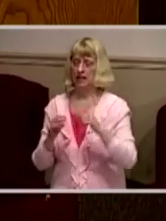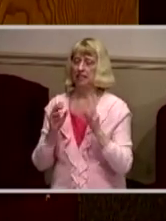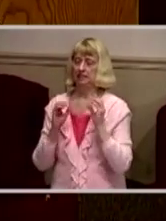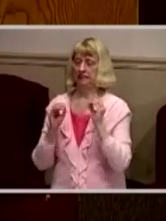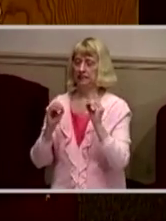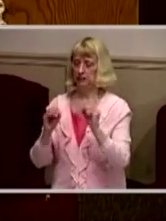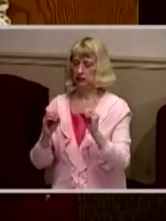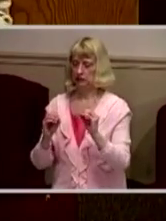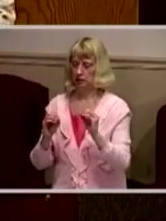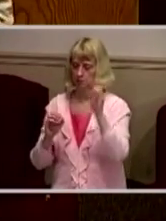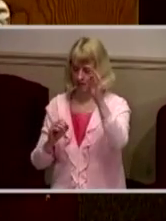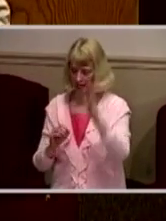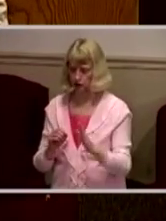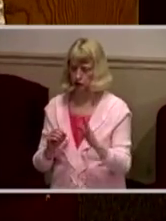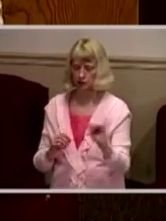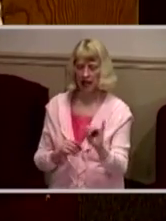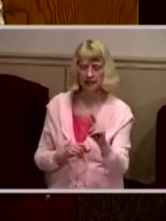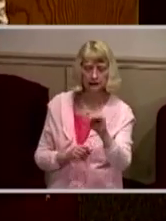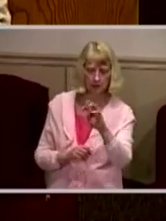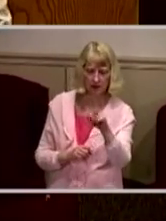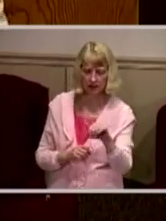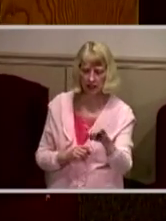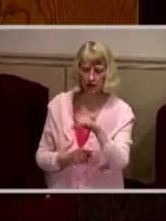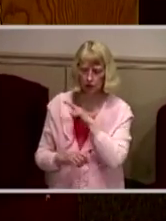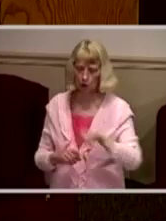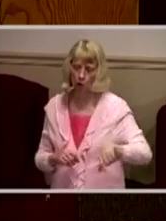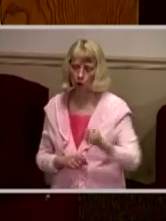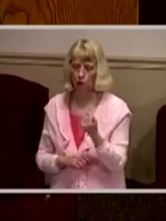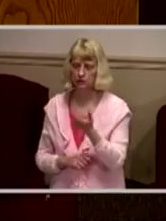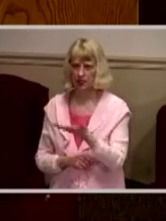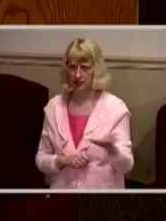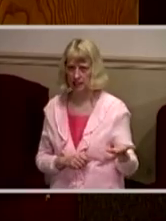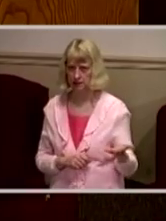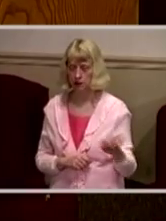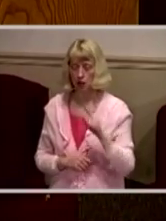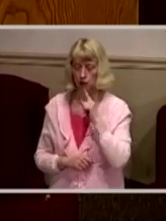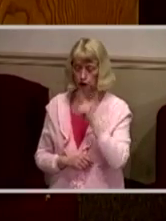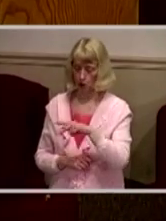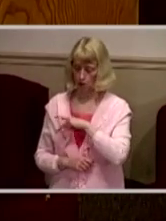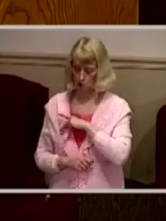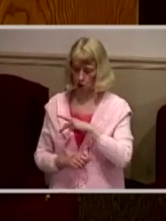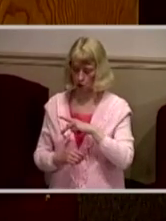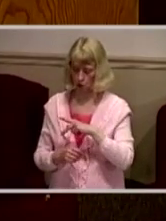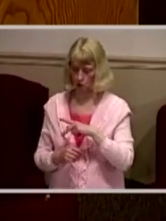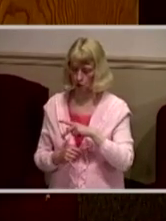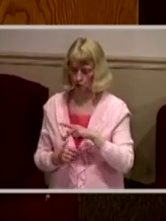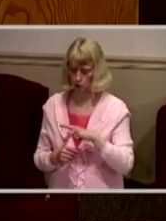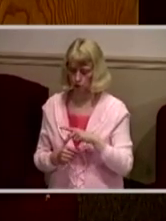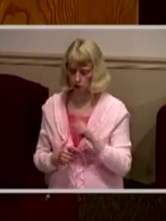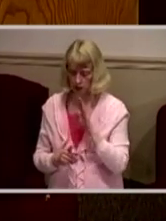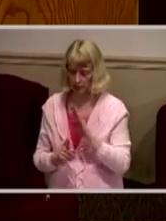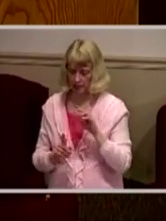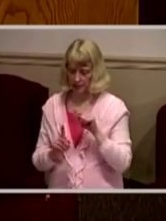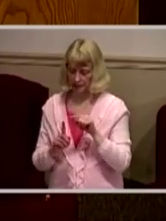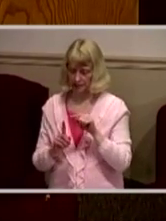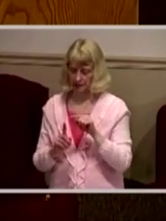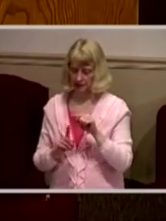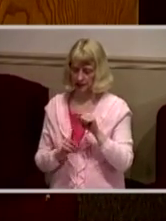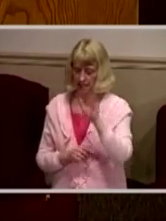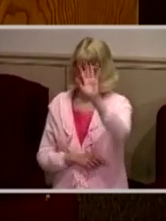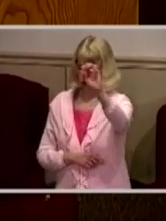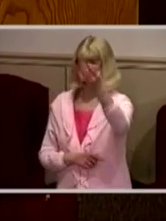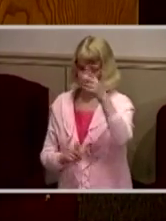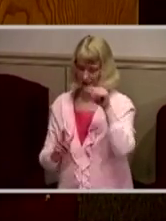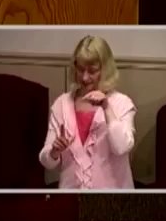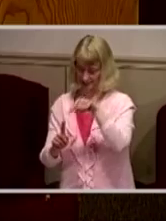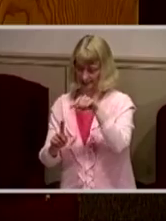young pastors such as Timothy in the things of the Lord. And so when Paul said, and his grace which was